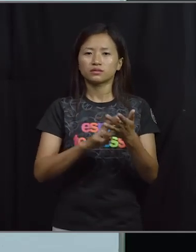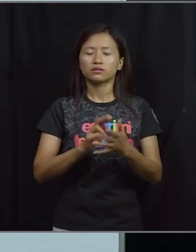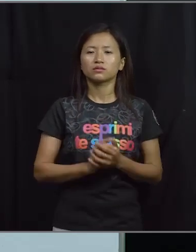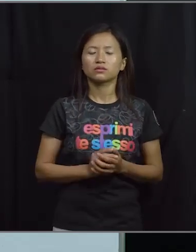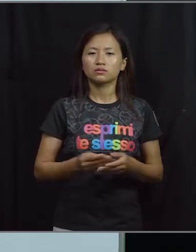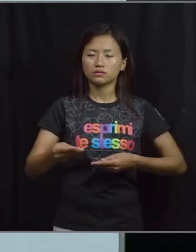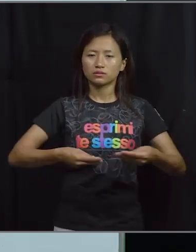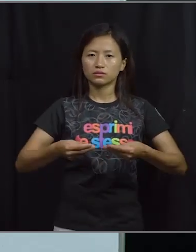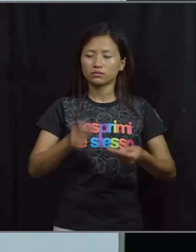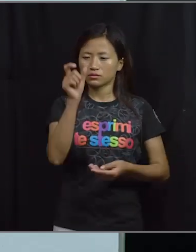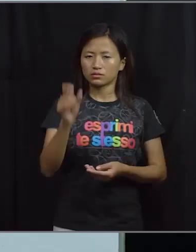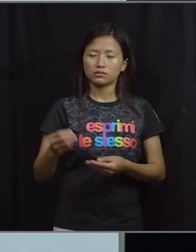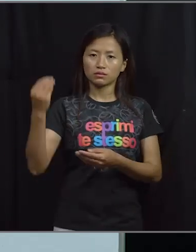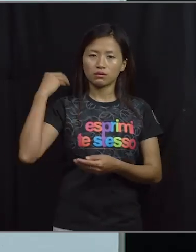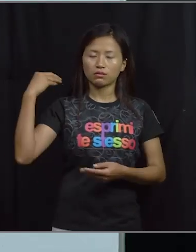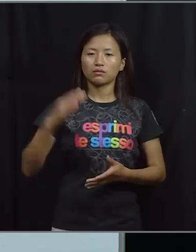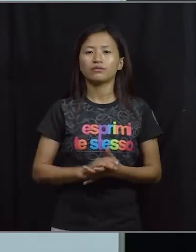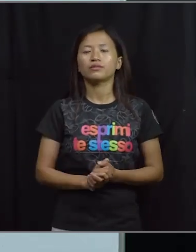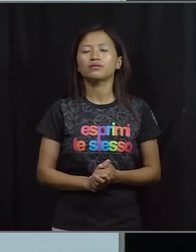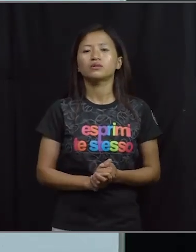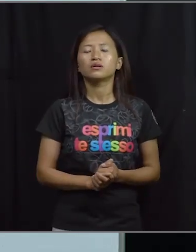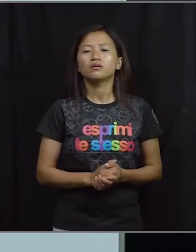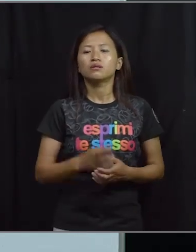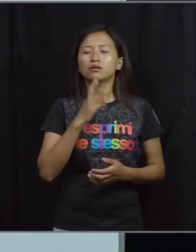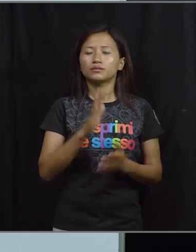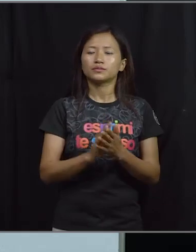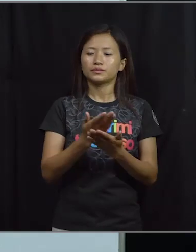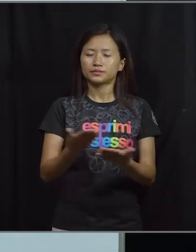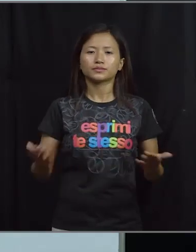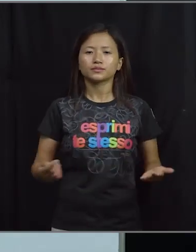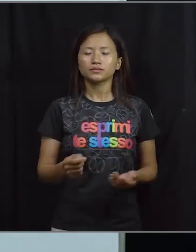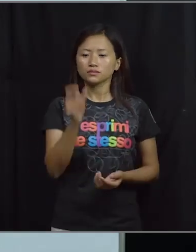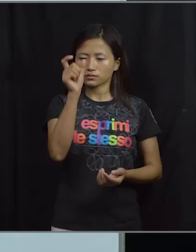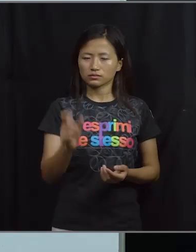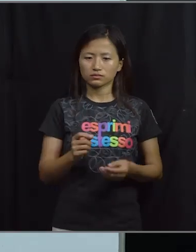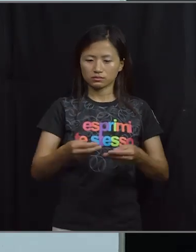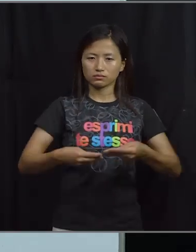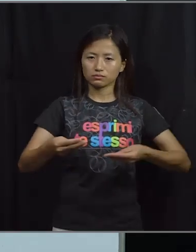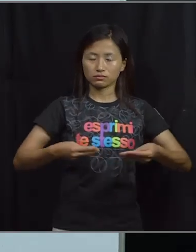generation entrepreneurs. The third generation entrepreneurs are those entrepreneurs who